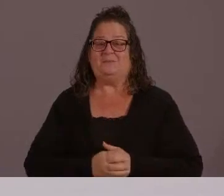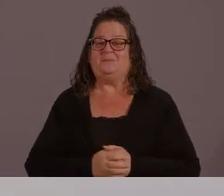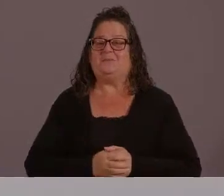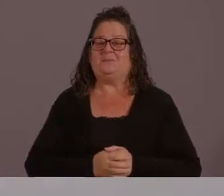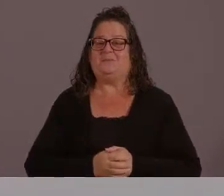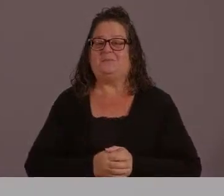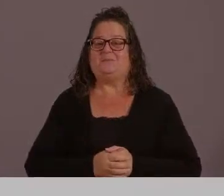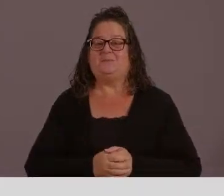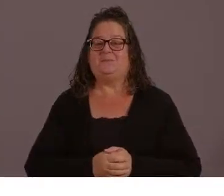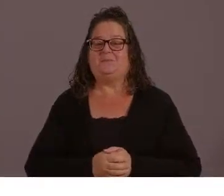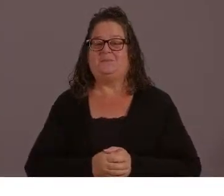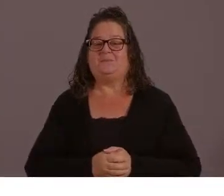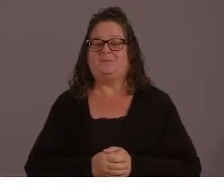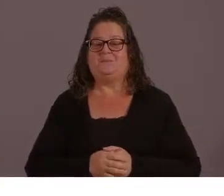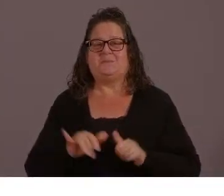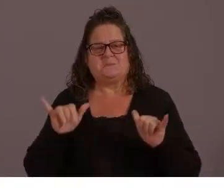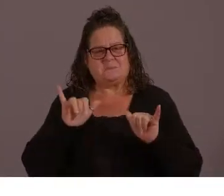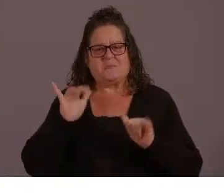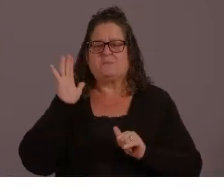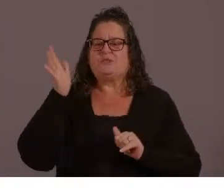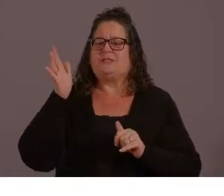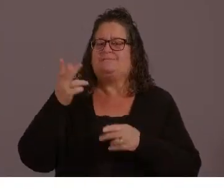questions.